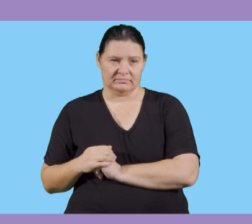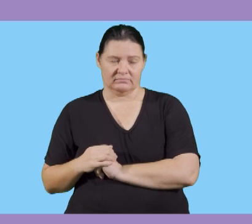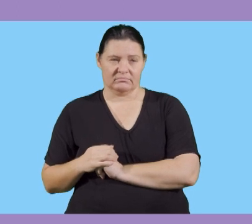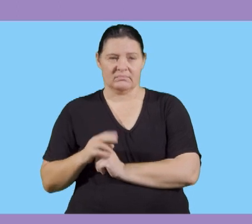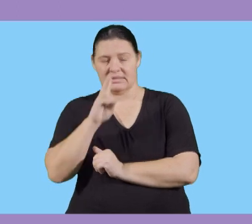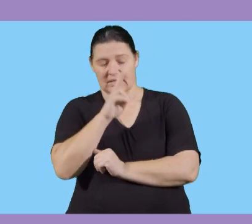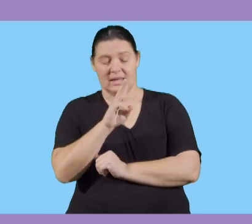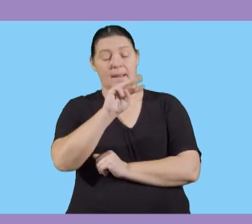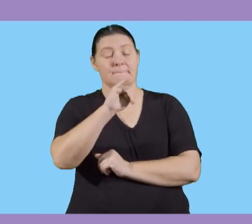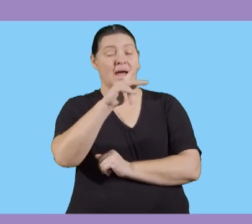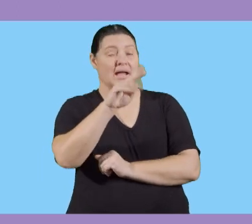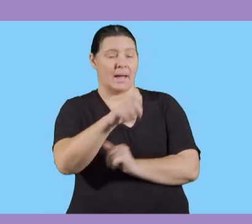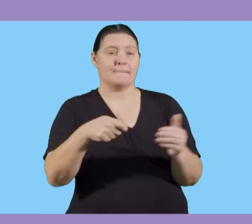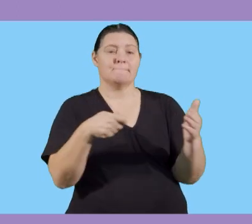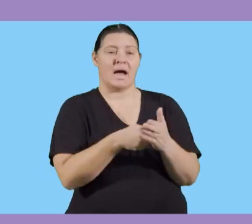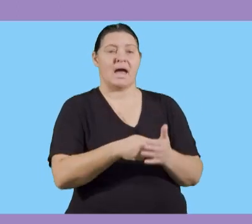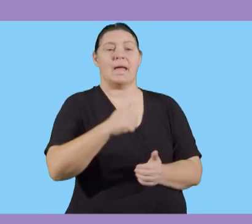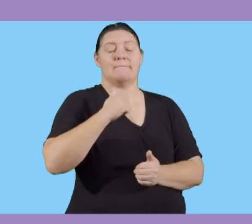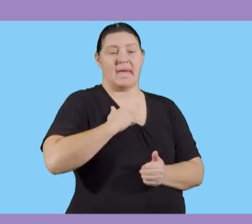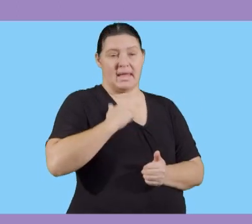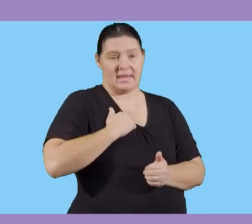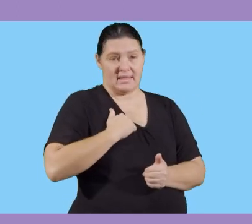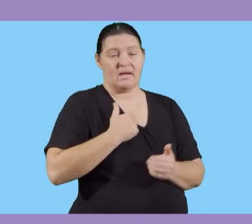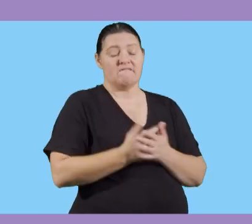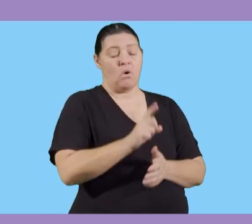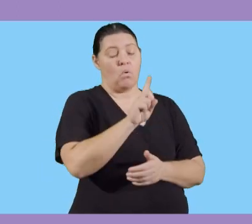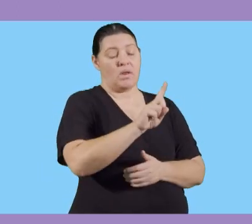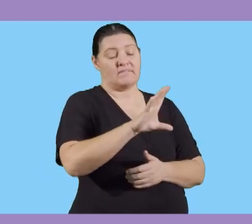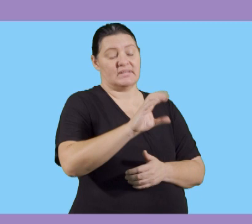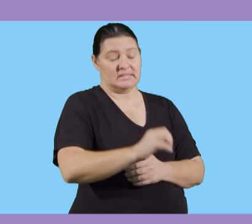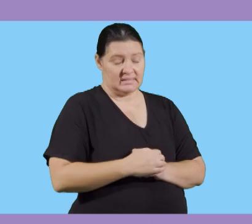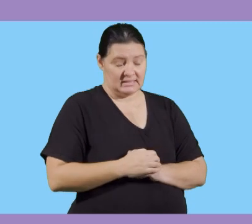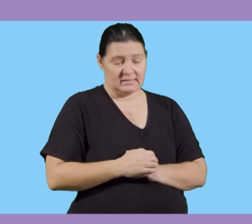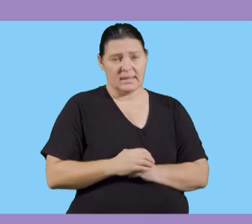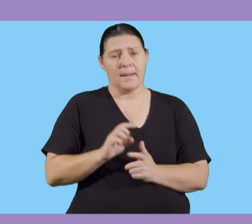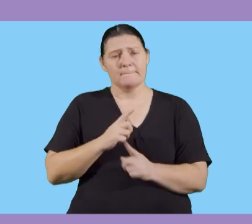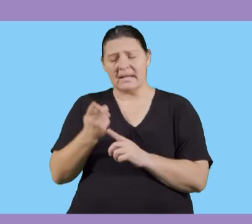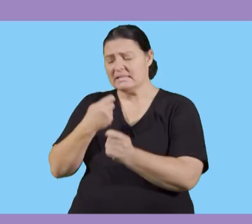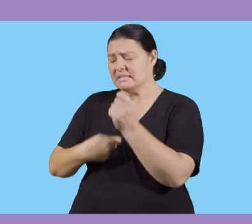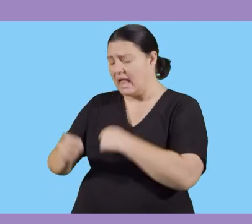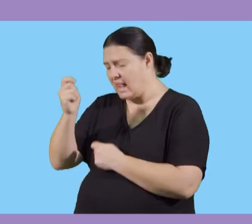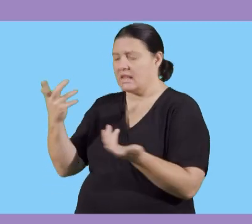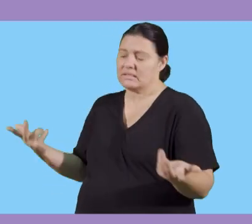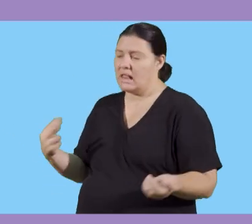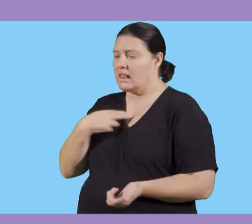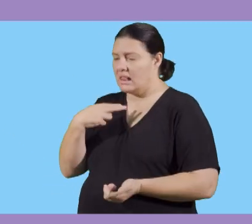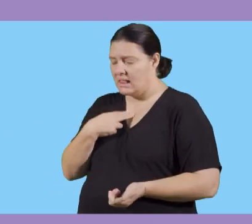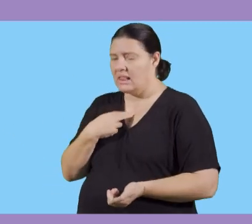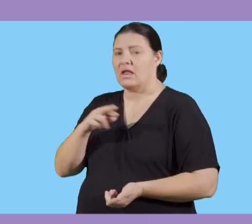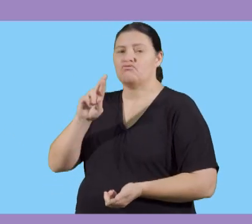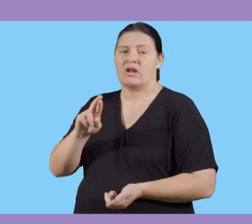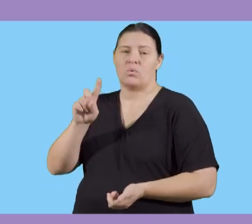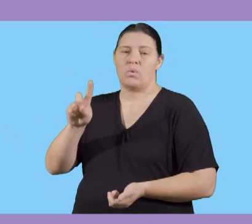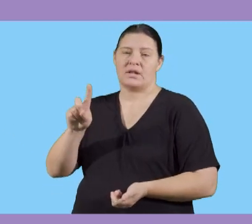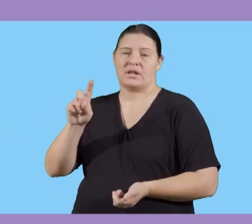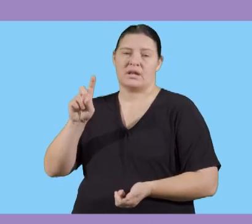see. Mike buys a bag for 150 rands, but only manages to resell it for 138